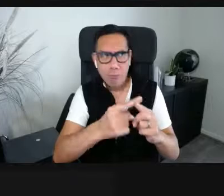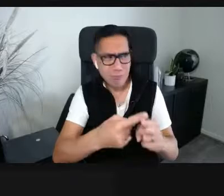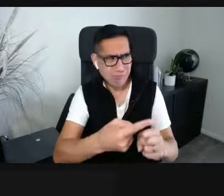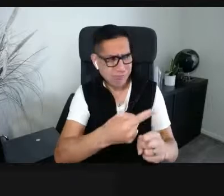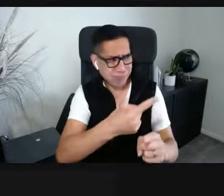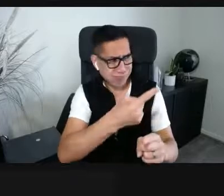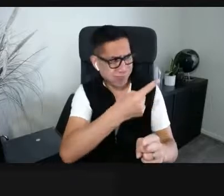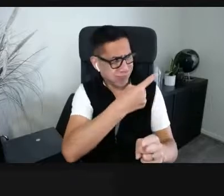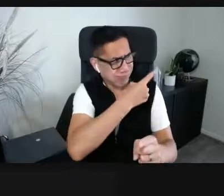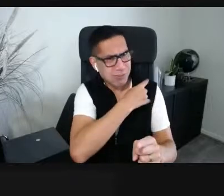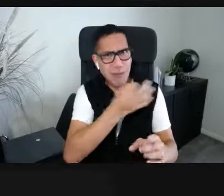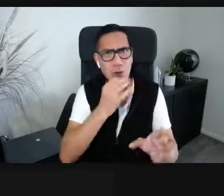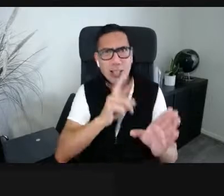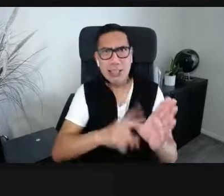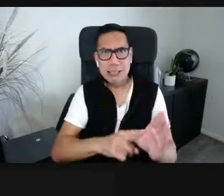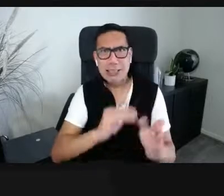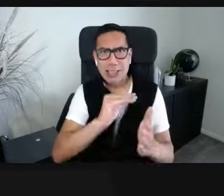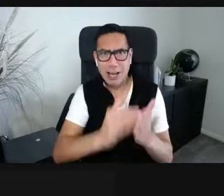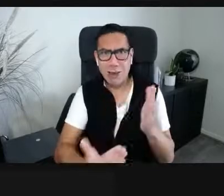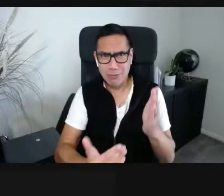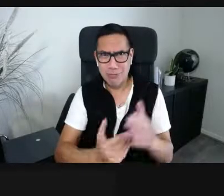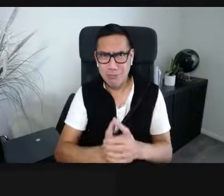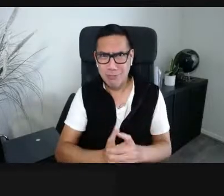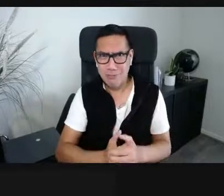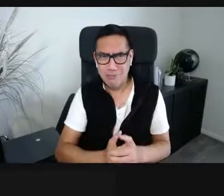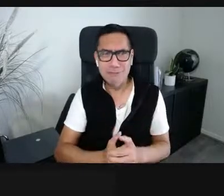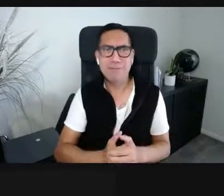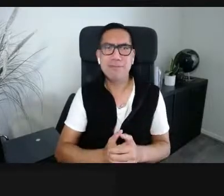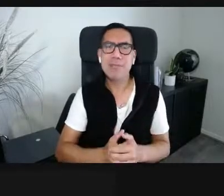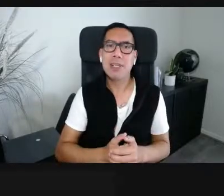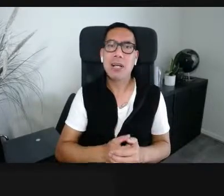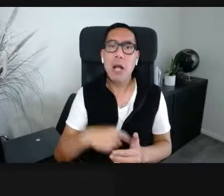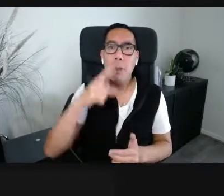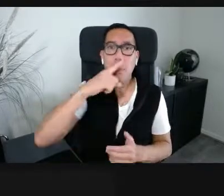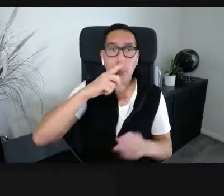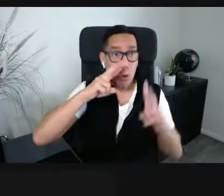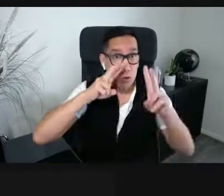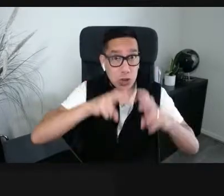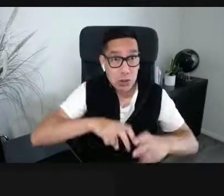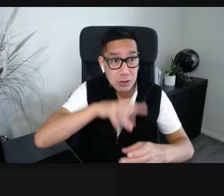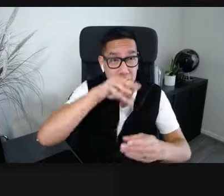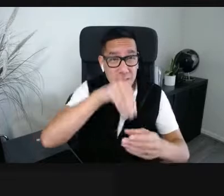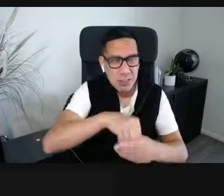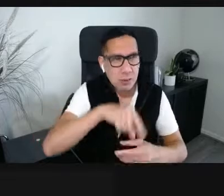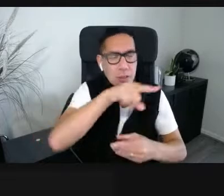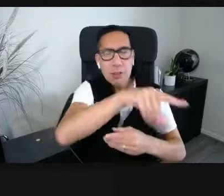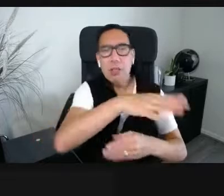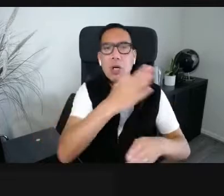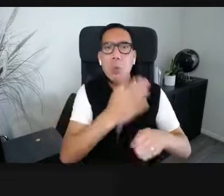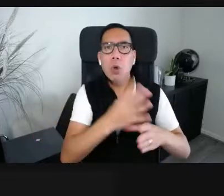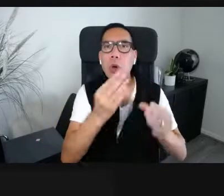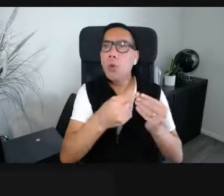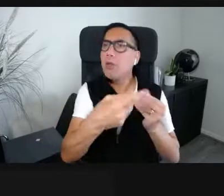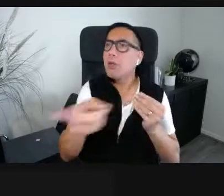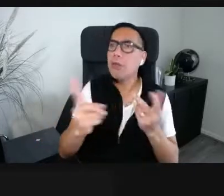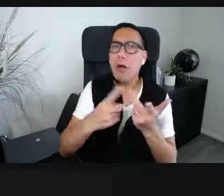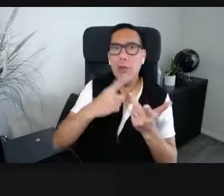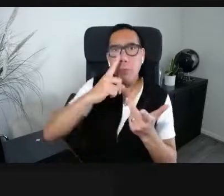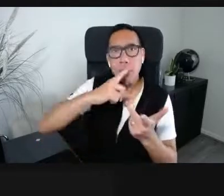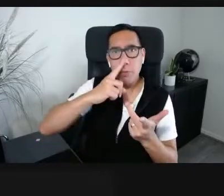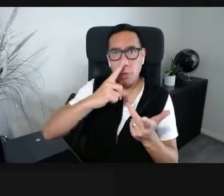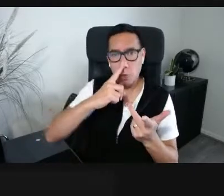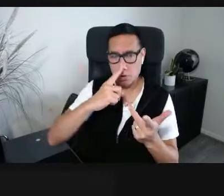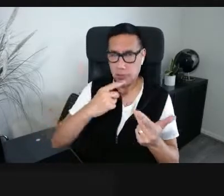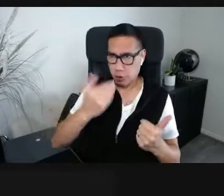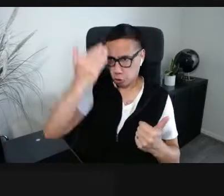years now. And the researchers involved have been working with people with a lived experience of stroke